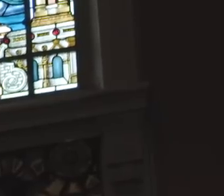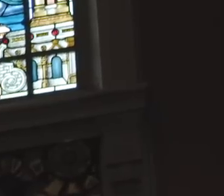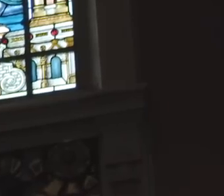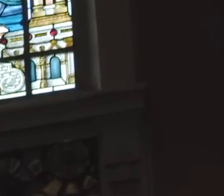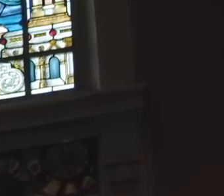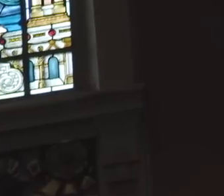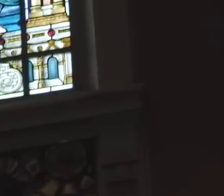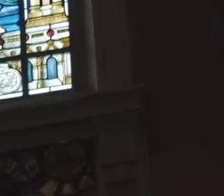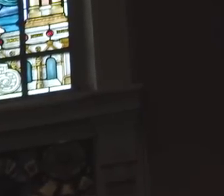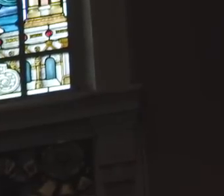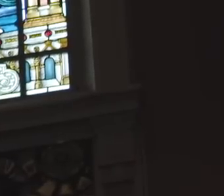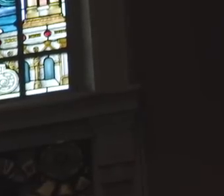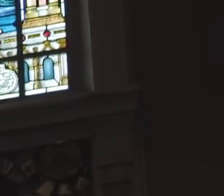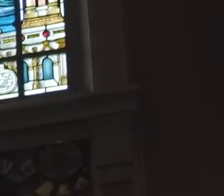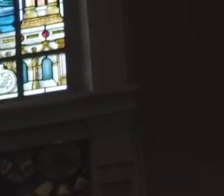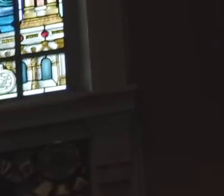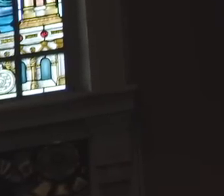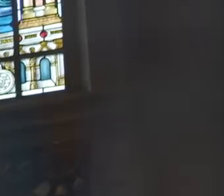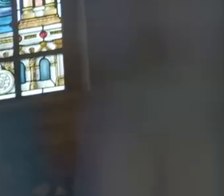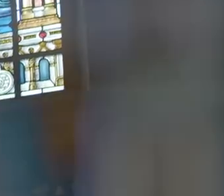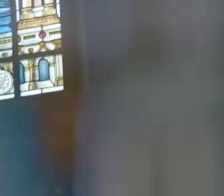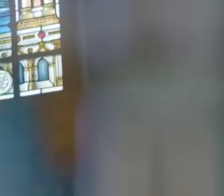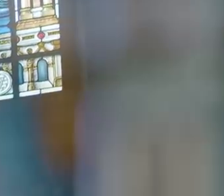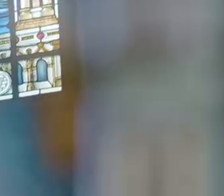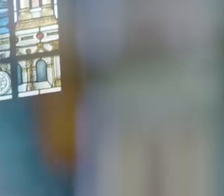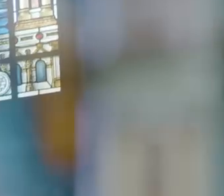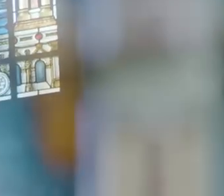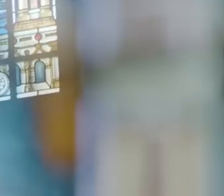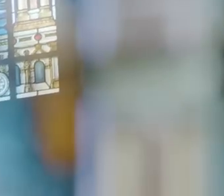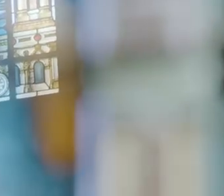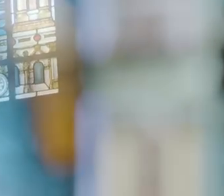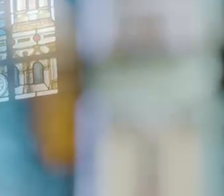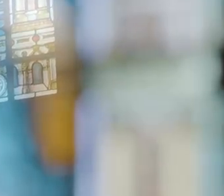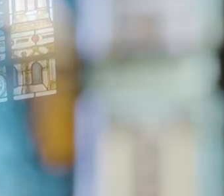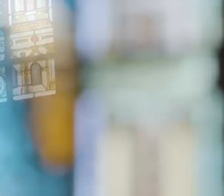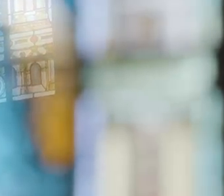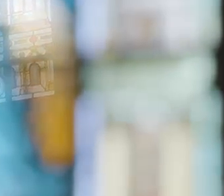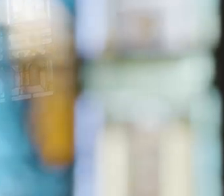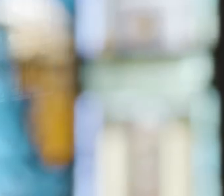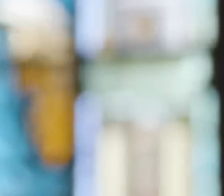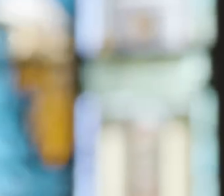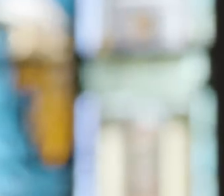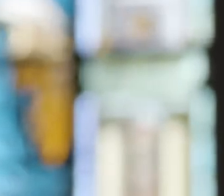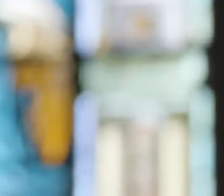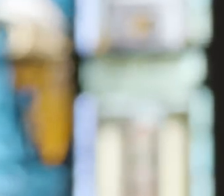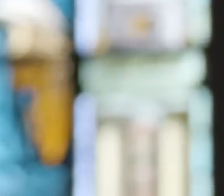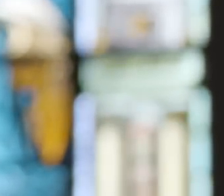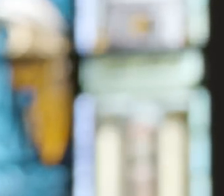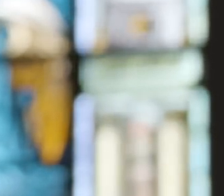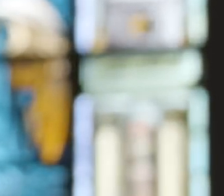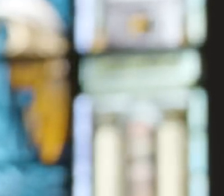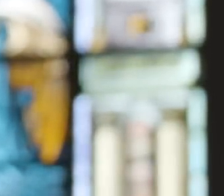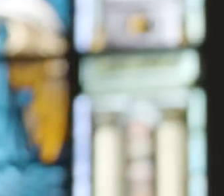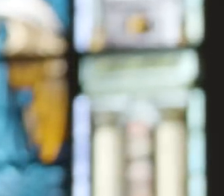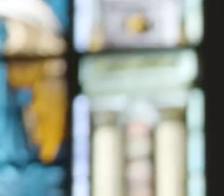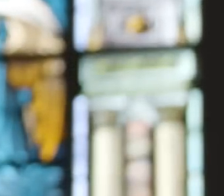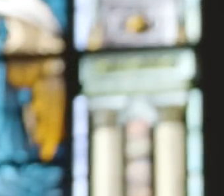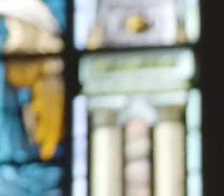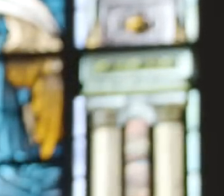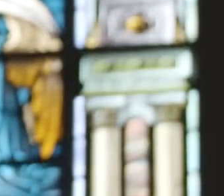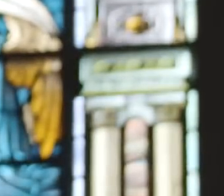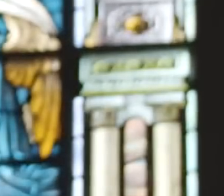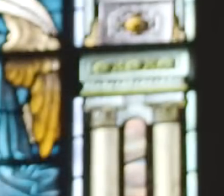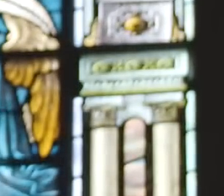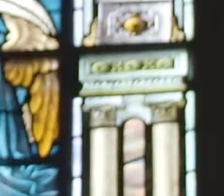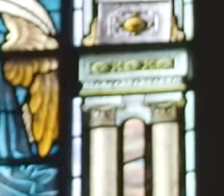DRINK THIS CUP WE PROCLAIM YOUR DEATH, O LORD, UNTIL YOU